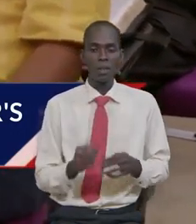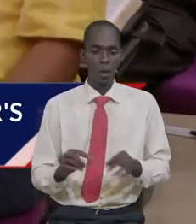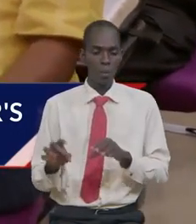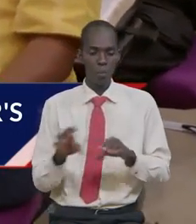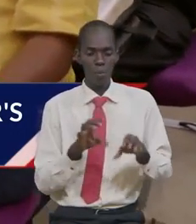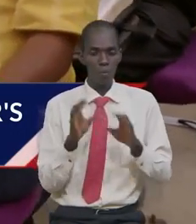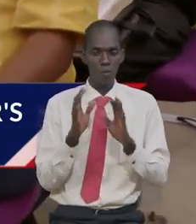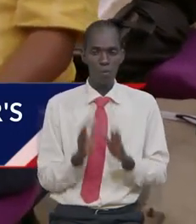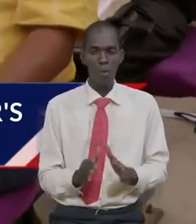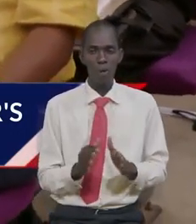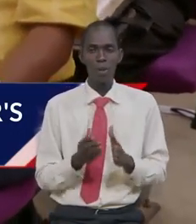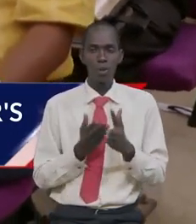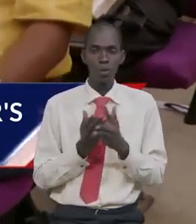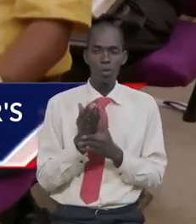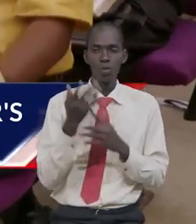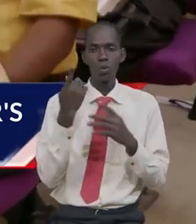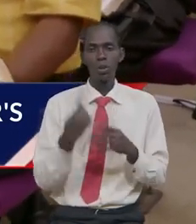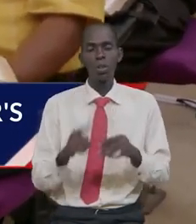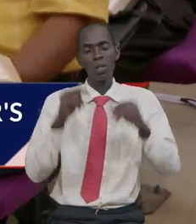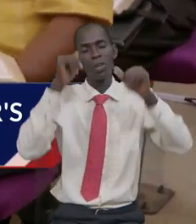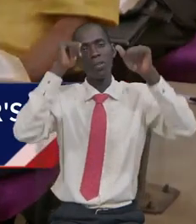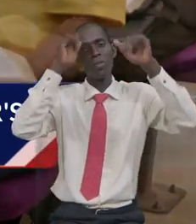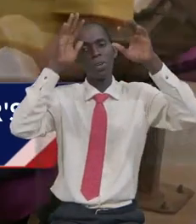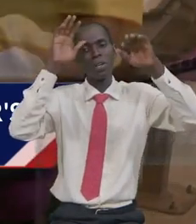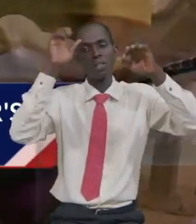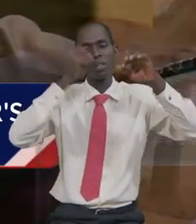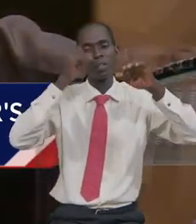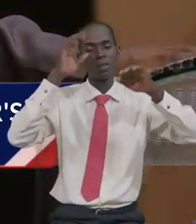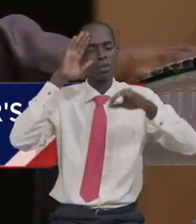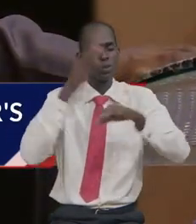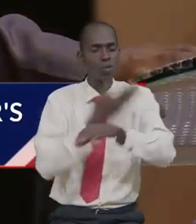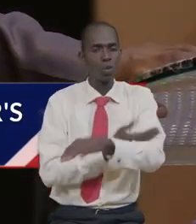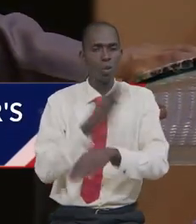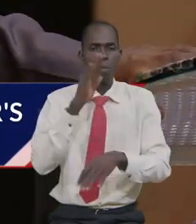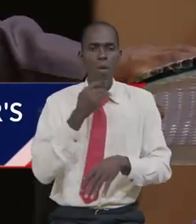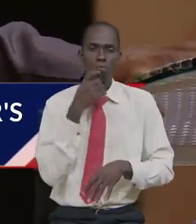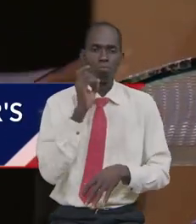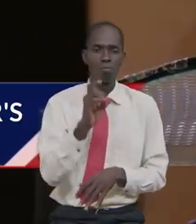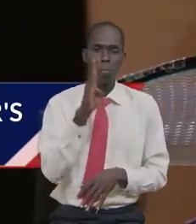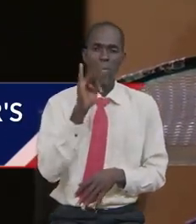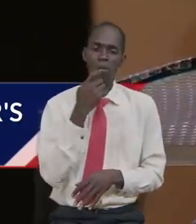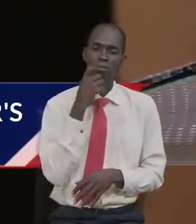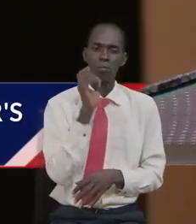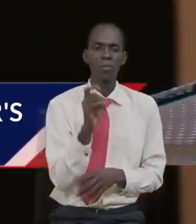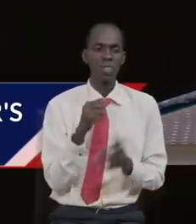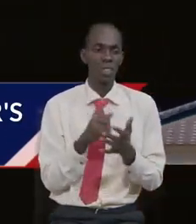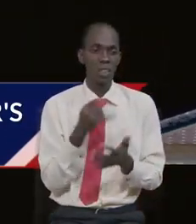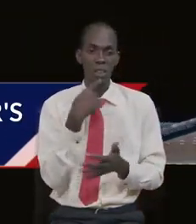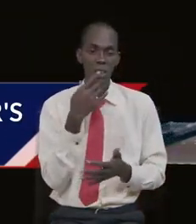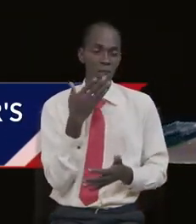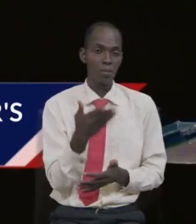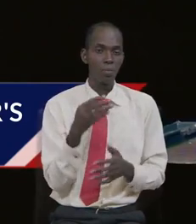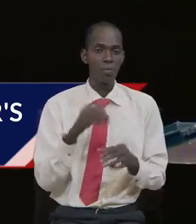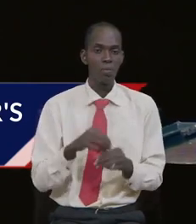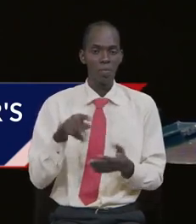performance through the Father, Son, by decree. By decree. It tells us in Psalm